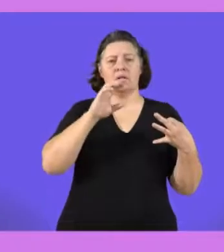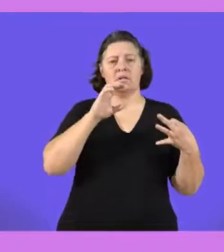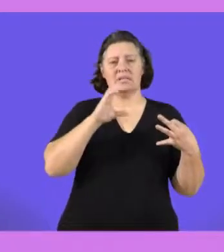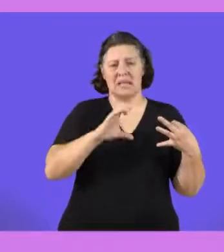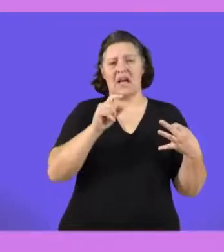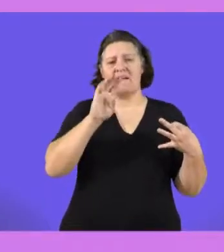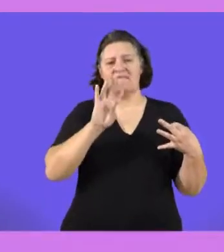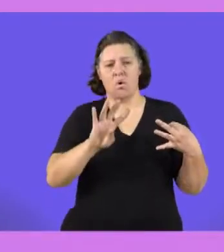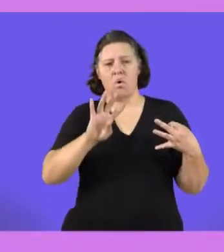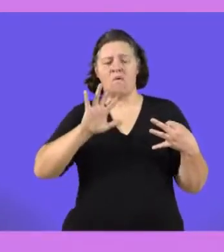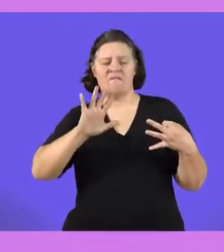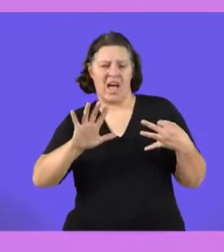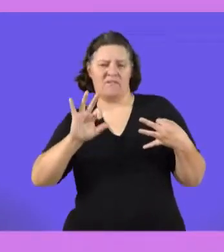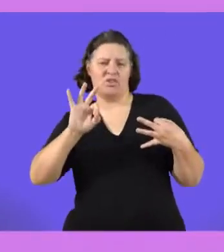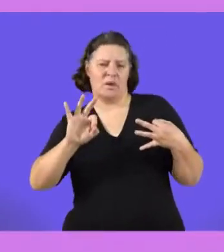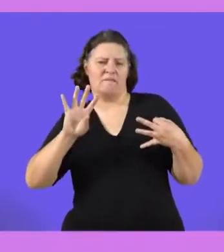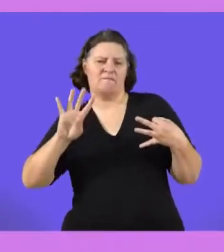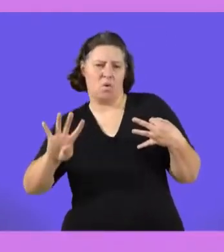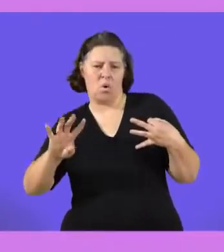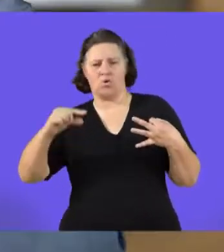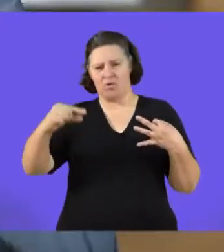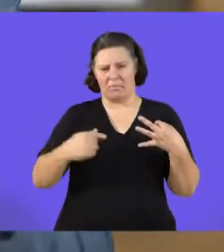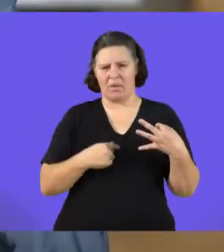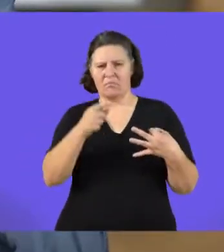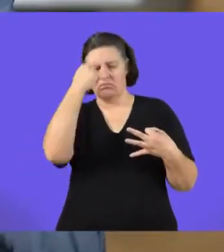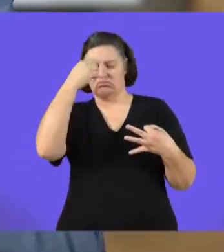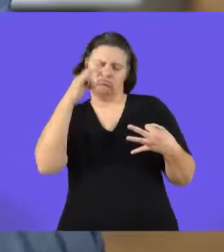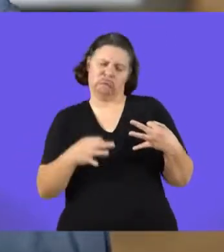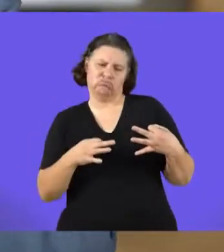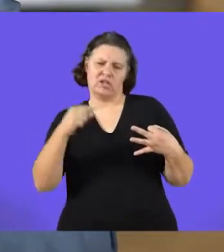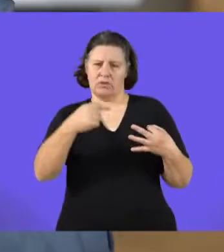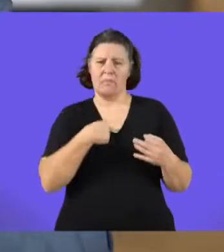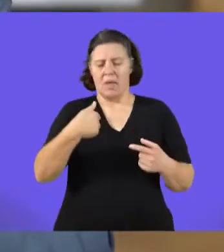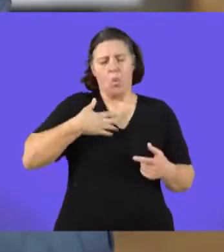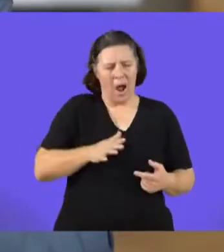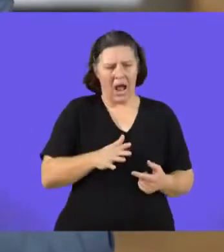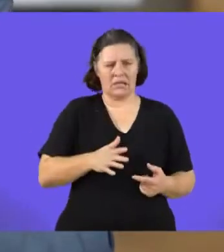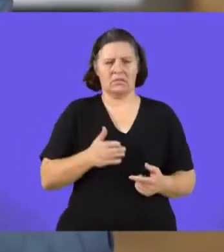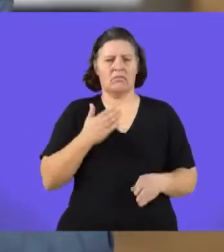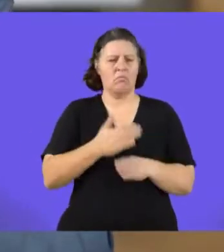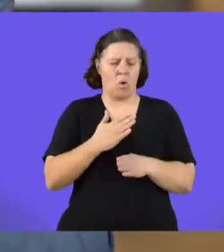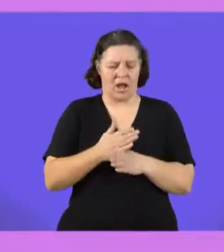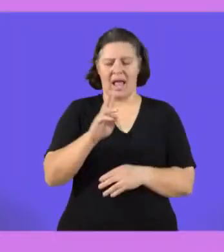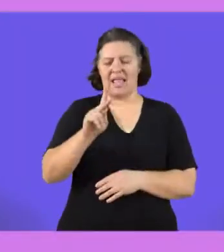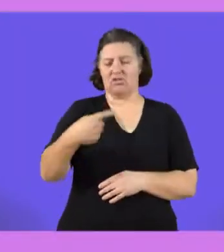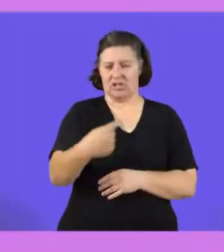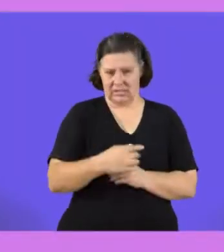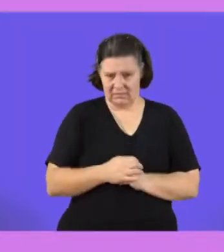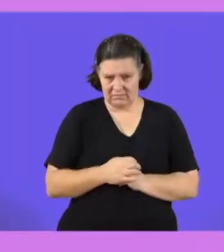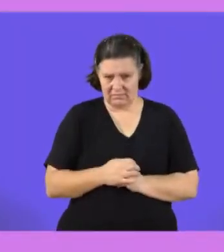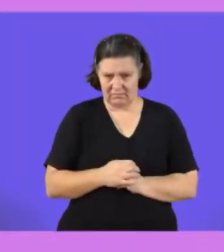4,534 grams. Now you can decide in which unit you want to work. Now I decided I want to work in kilograms, so I'm going to leave A